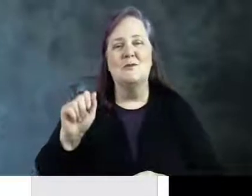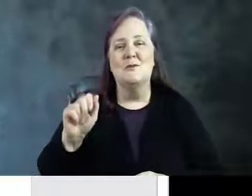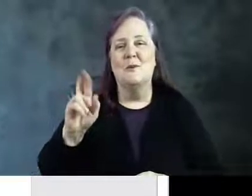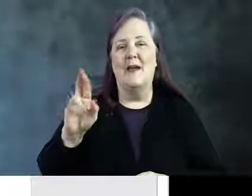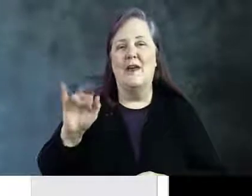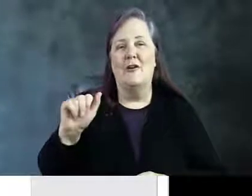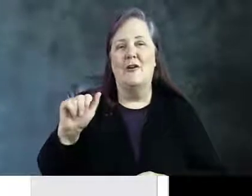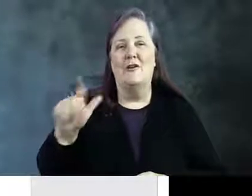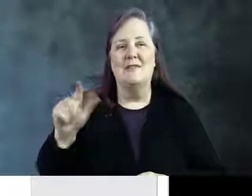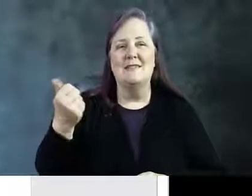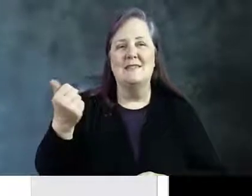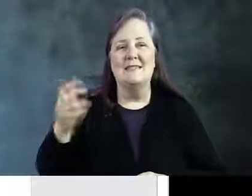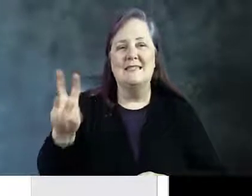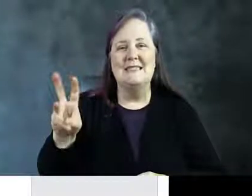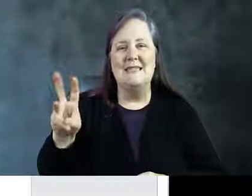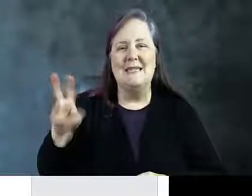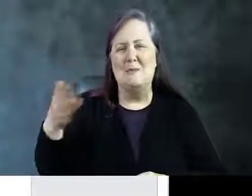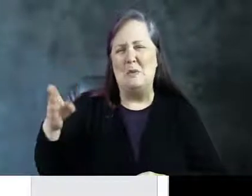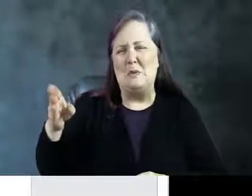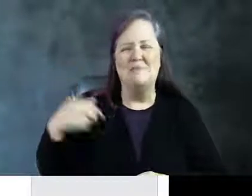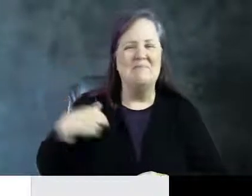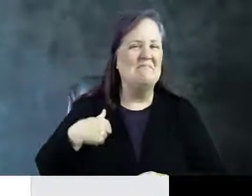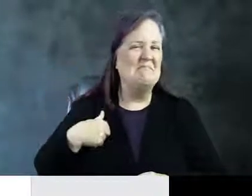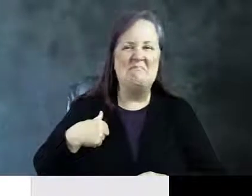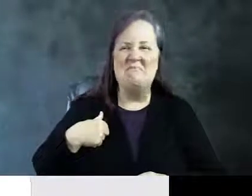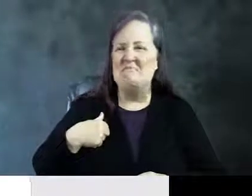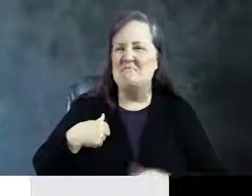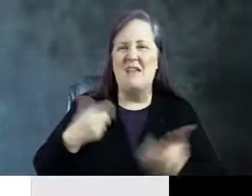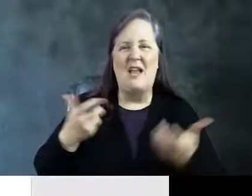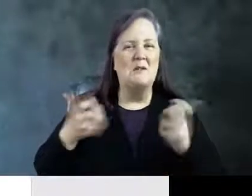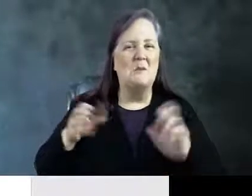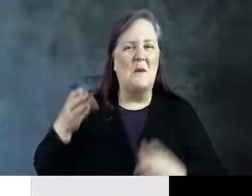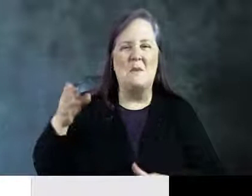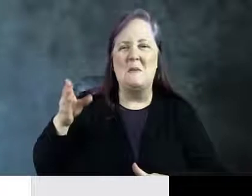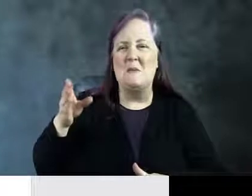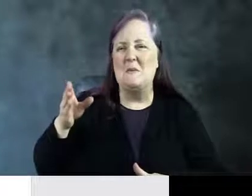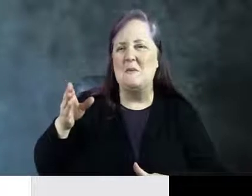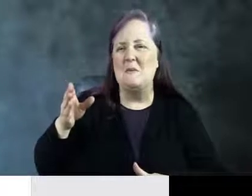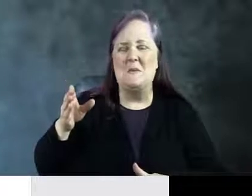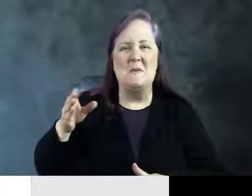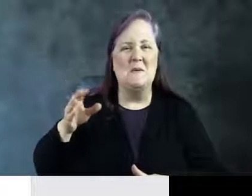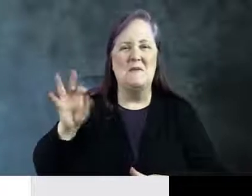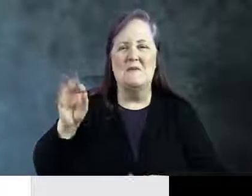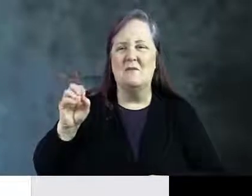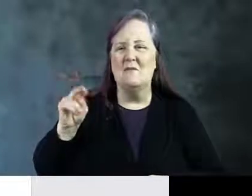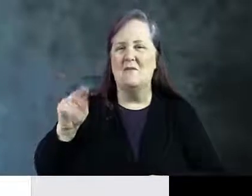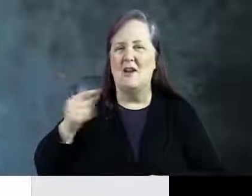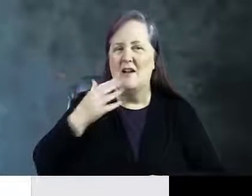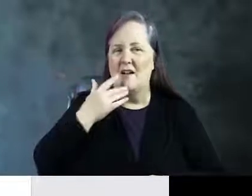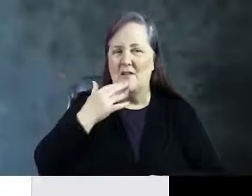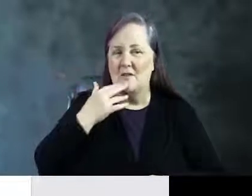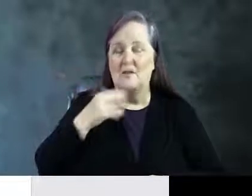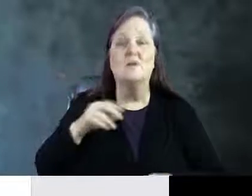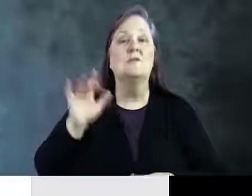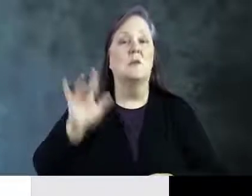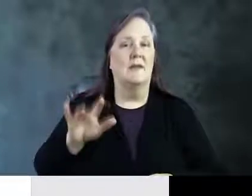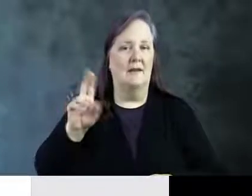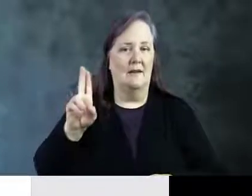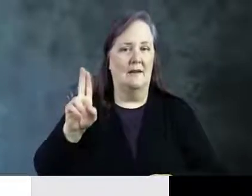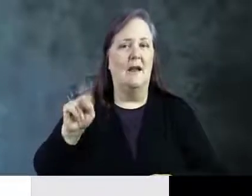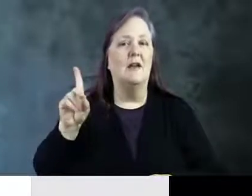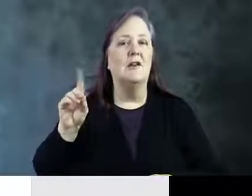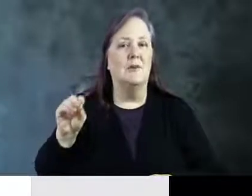font. I'm not a fan of that. I didn't want blue in my document for my font color. So I'm hitting the Undo button